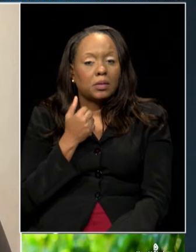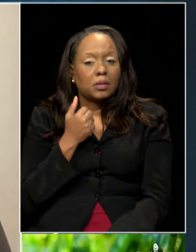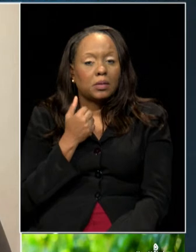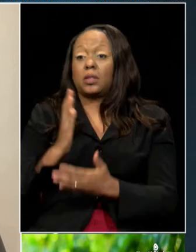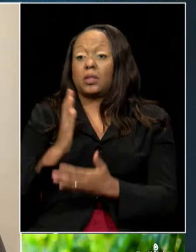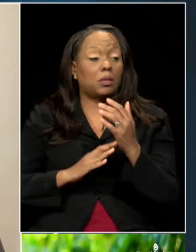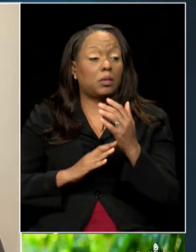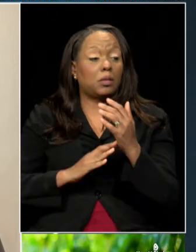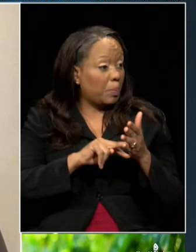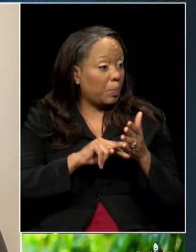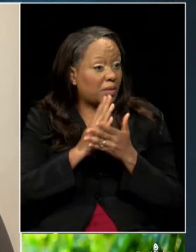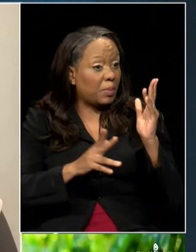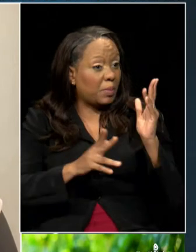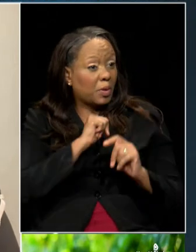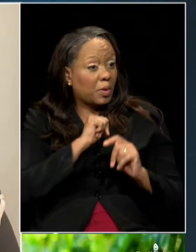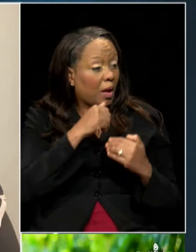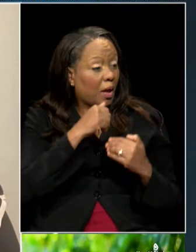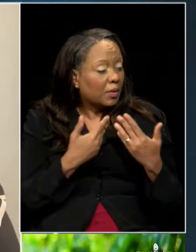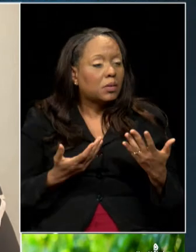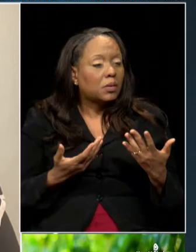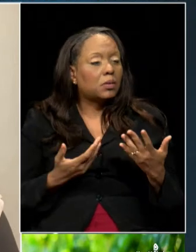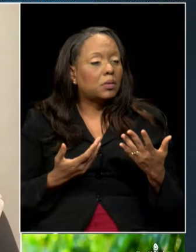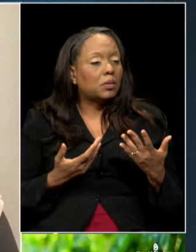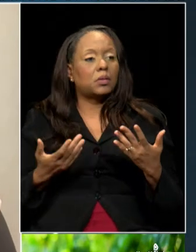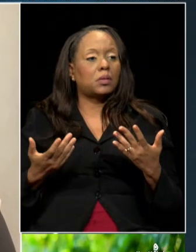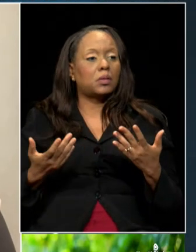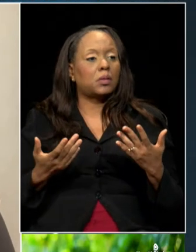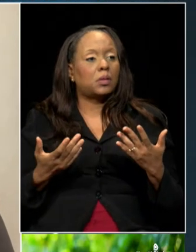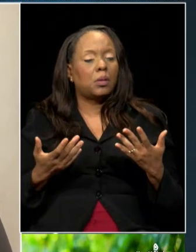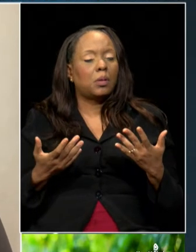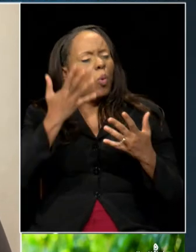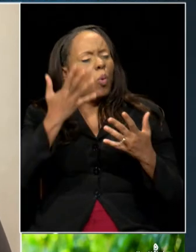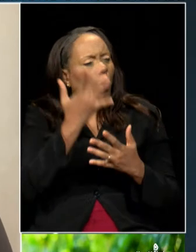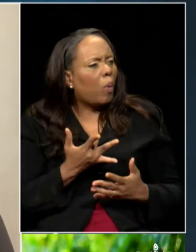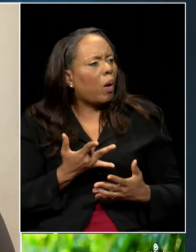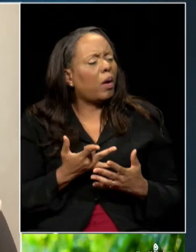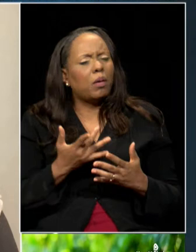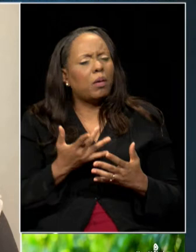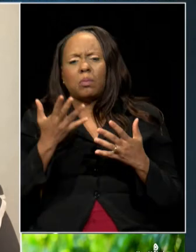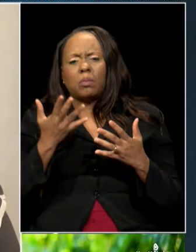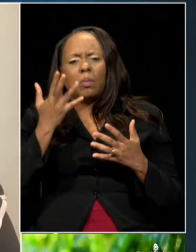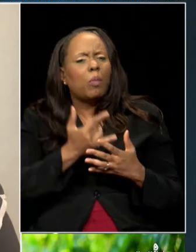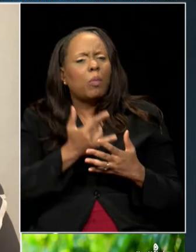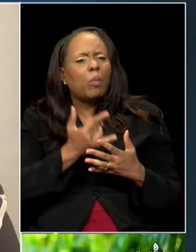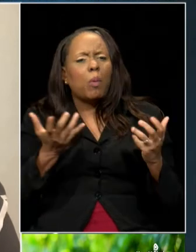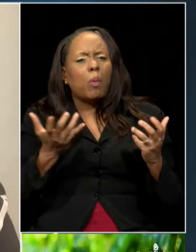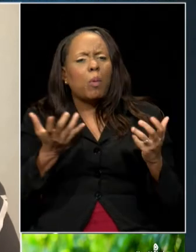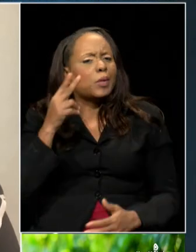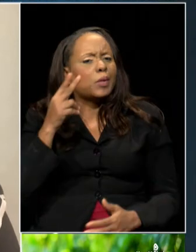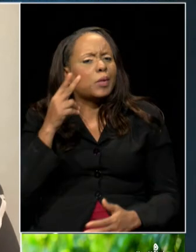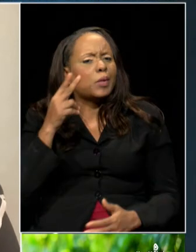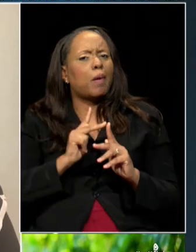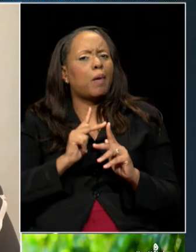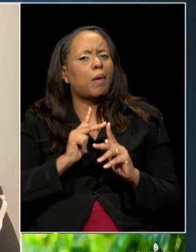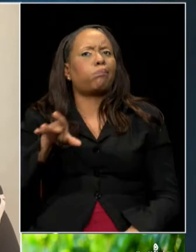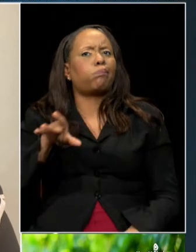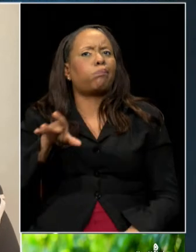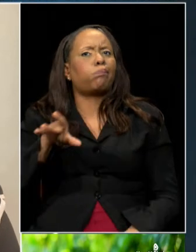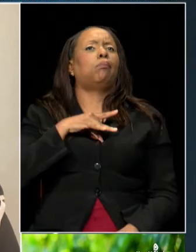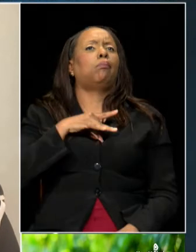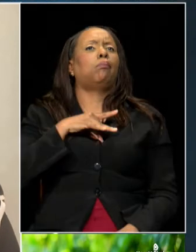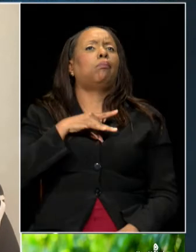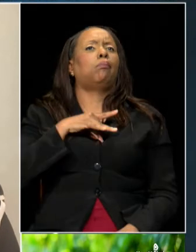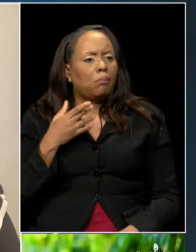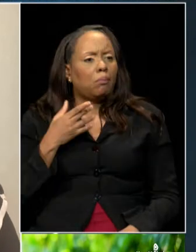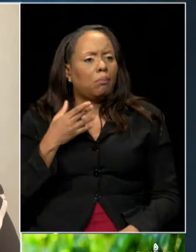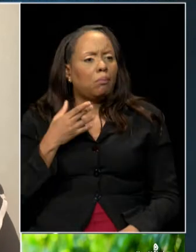you. No. So, are you in a position to say some of the causes or? I am not qualified